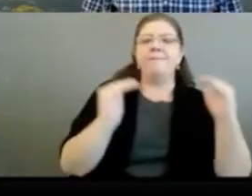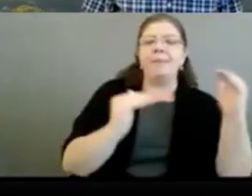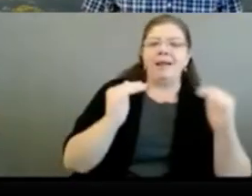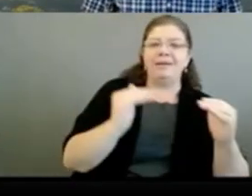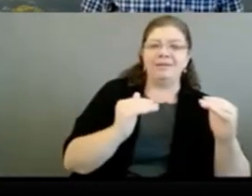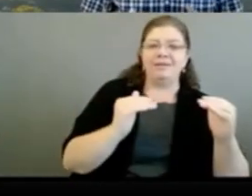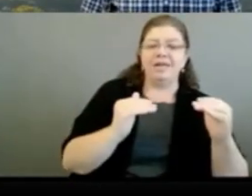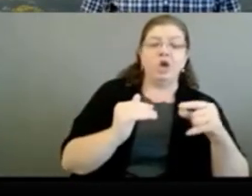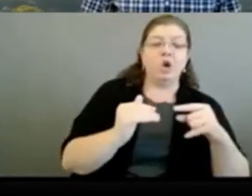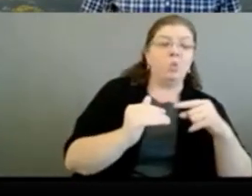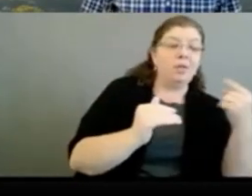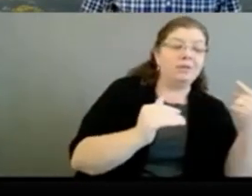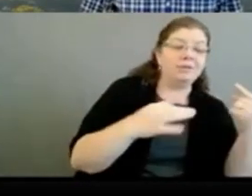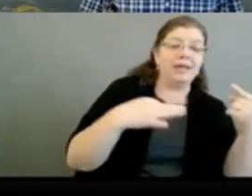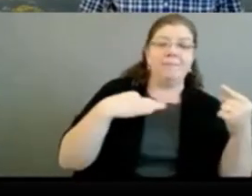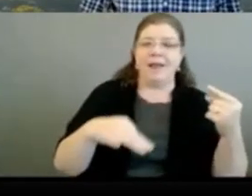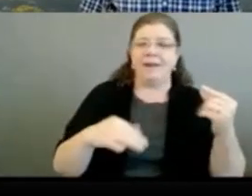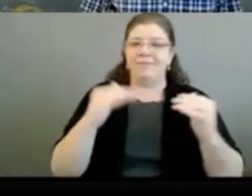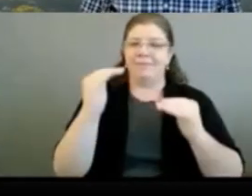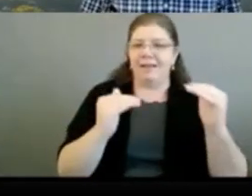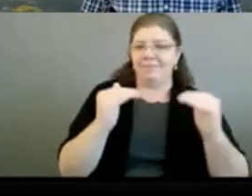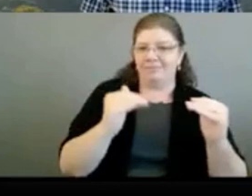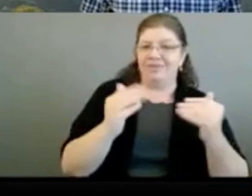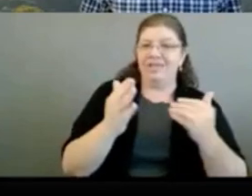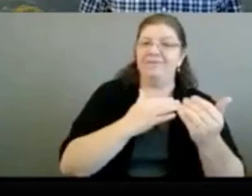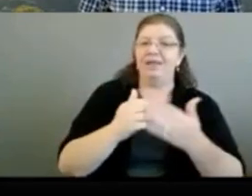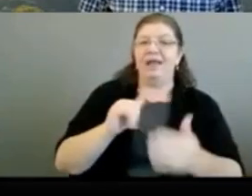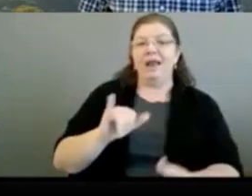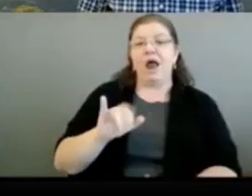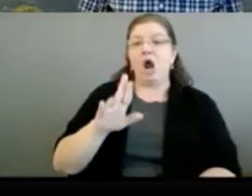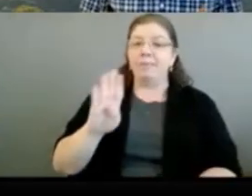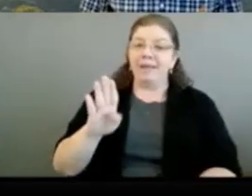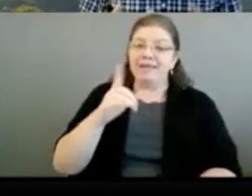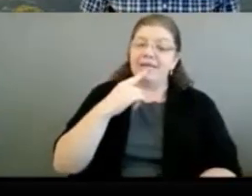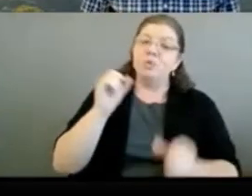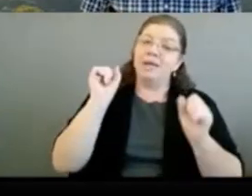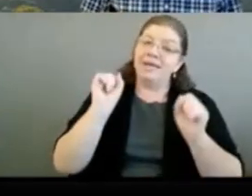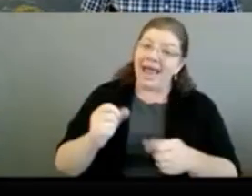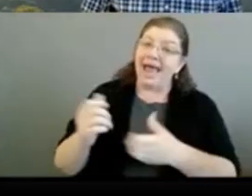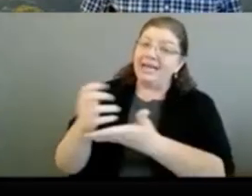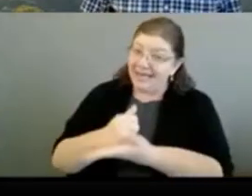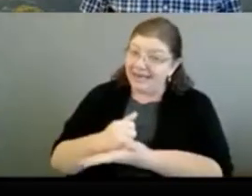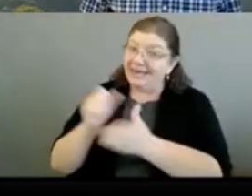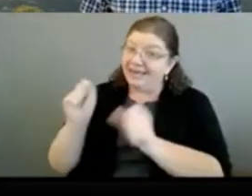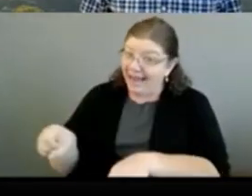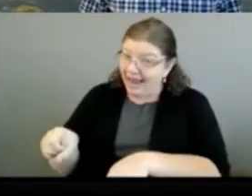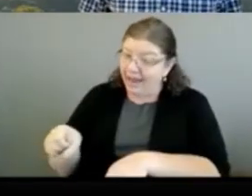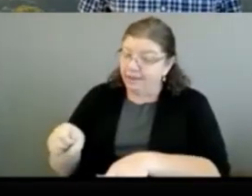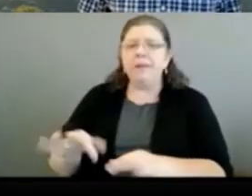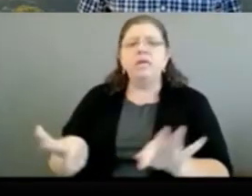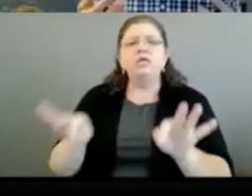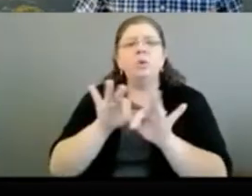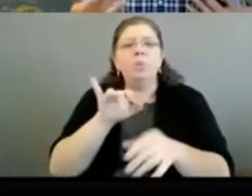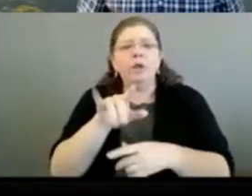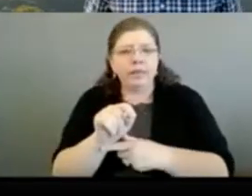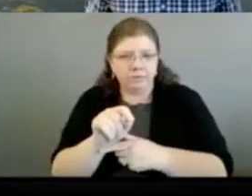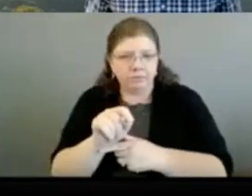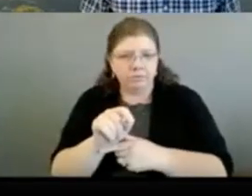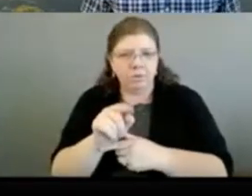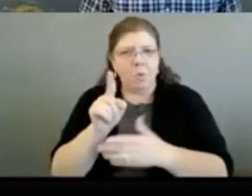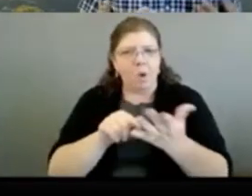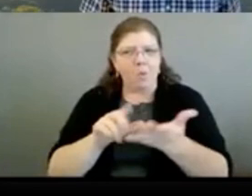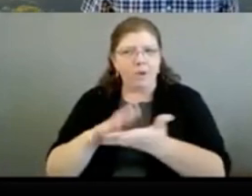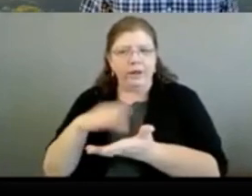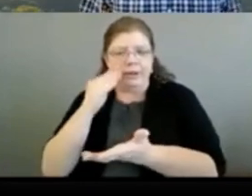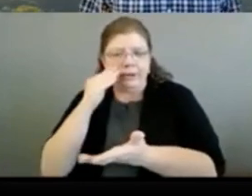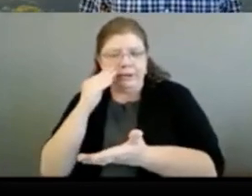and benefit, even when our IRB says it's okay for us to collect certain data. So is it worth it in terms of what we can learn or